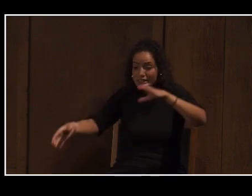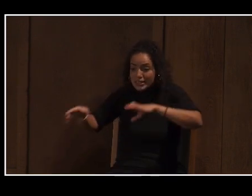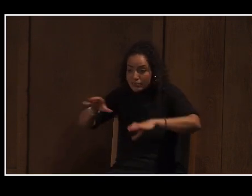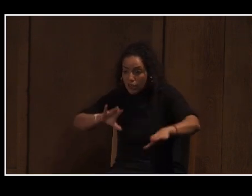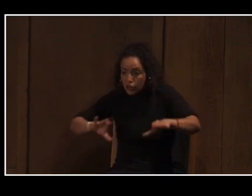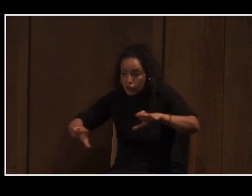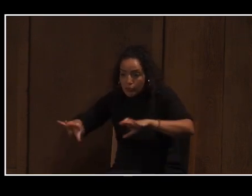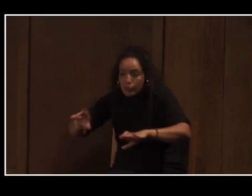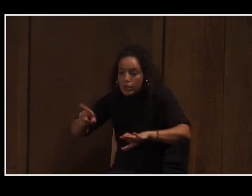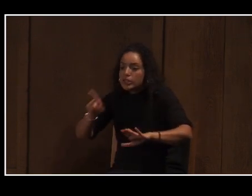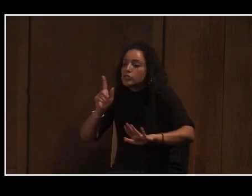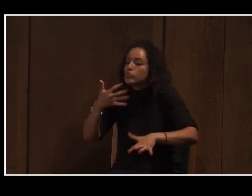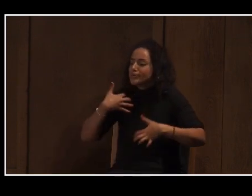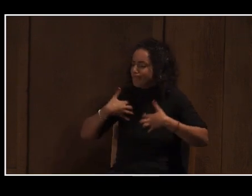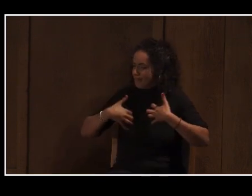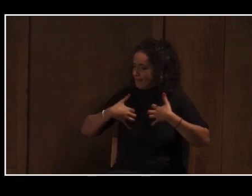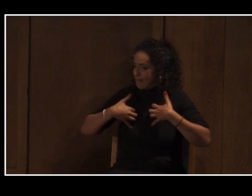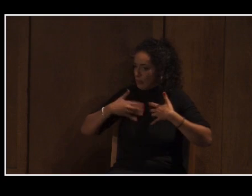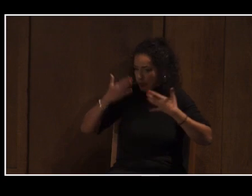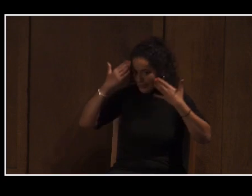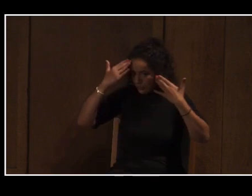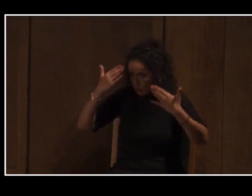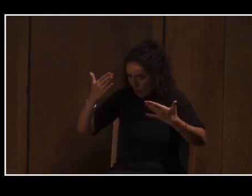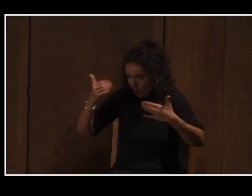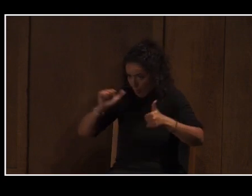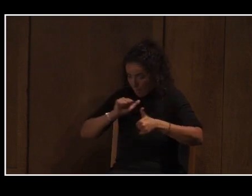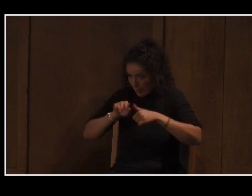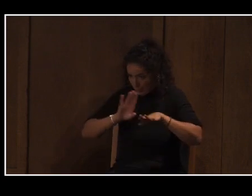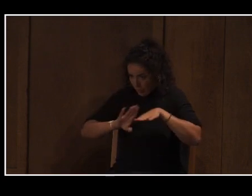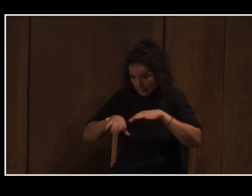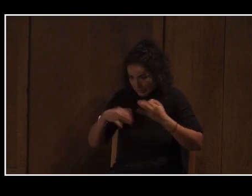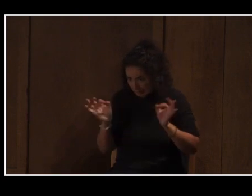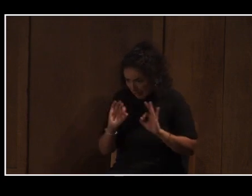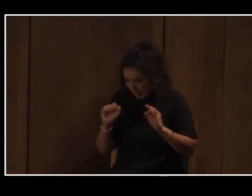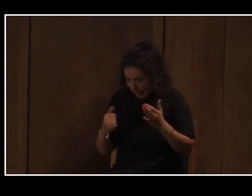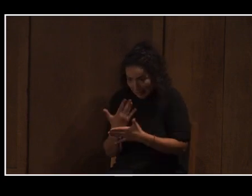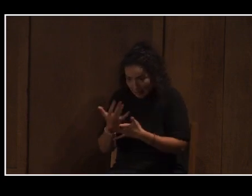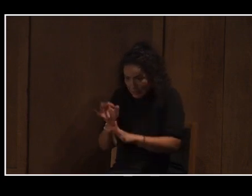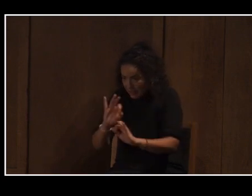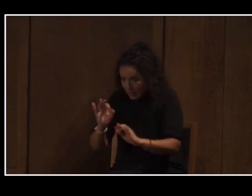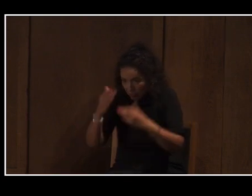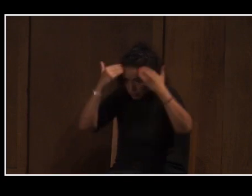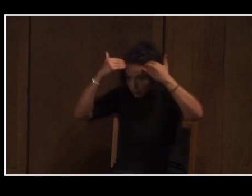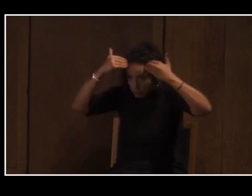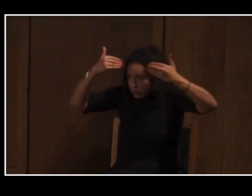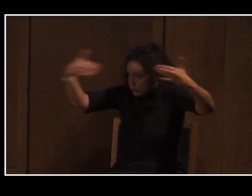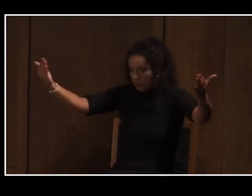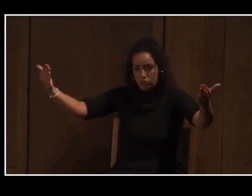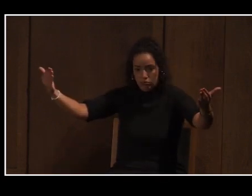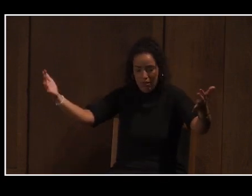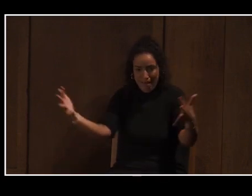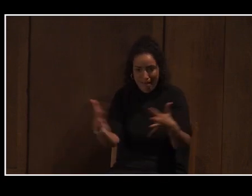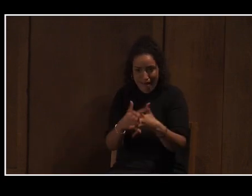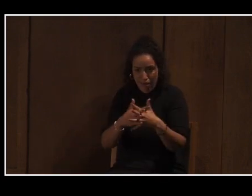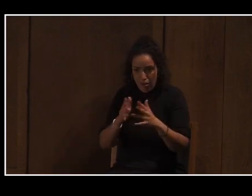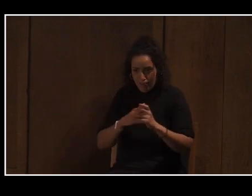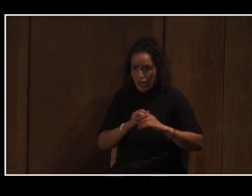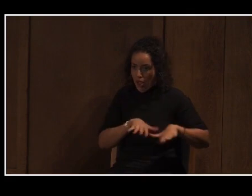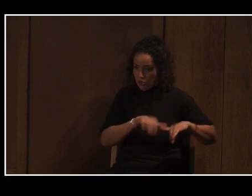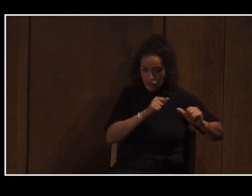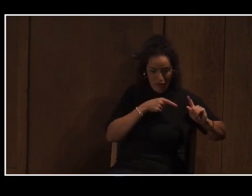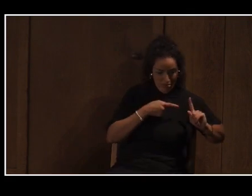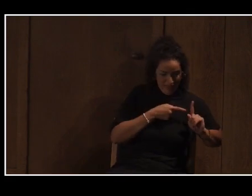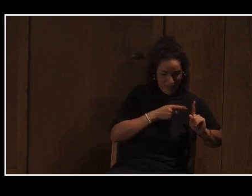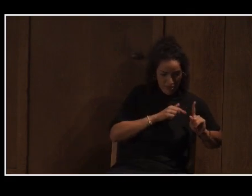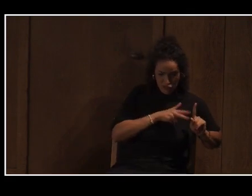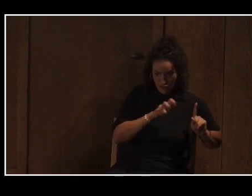know the outcome. This is not a best practice. This is not innovation. This is just like not knowing how the hell we're going to get to the other side. That is